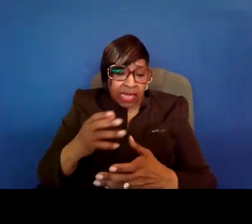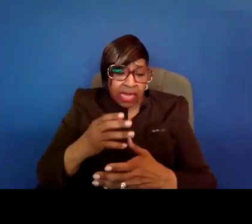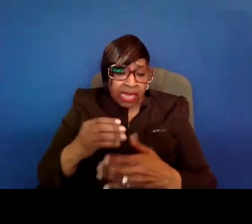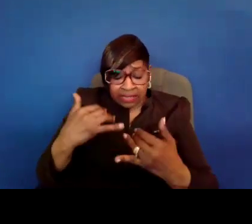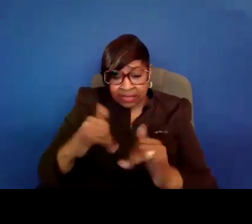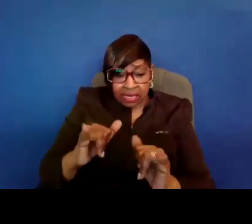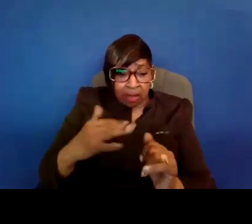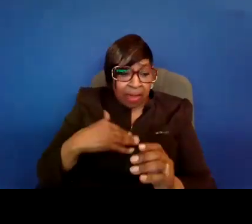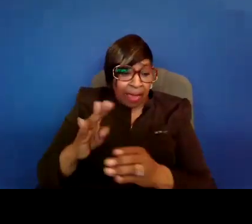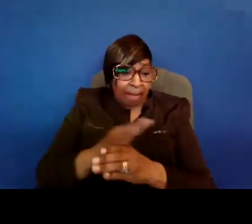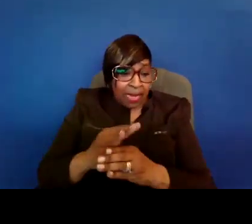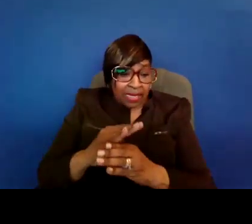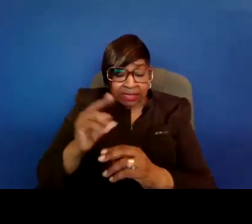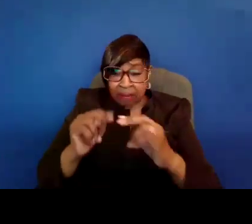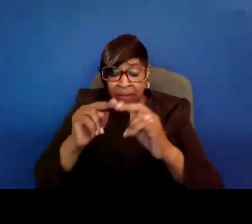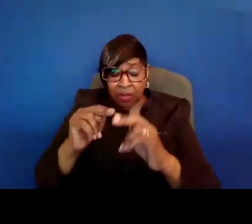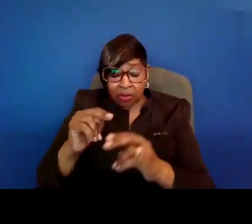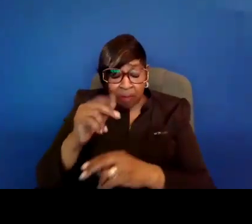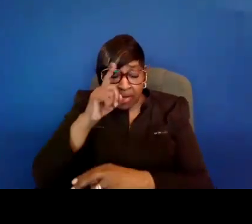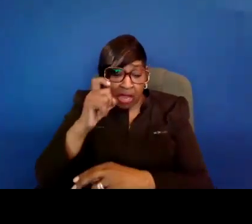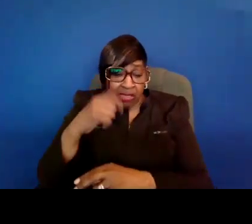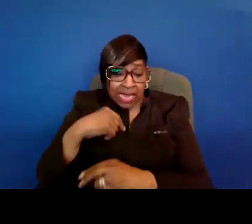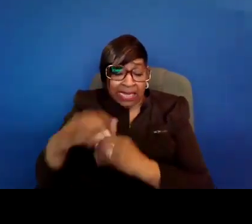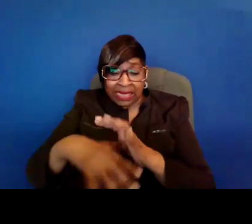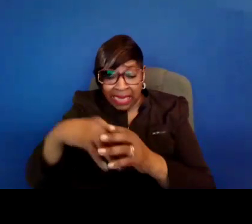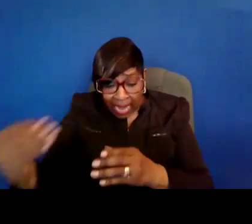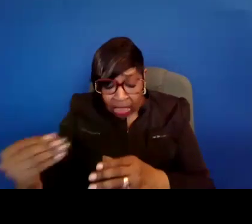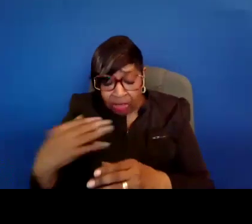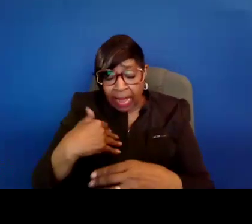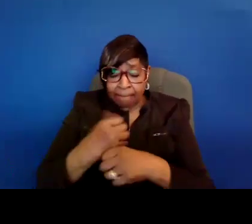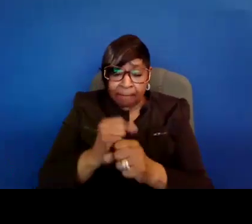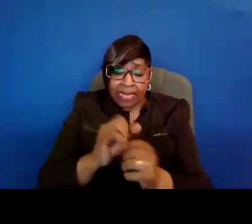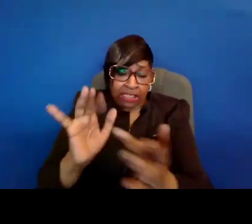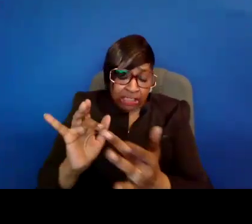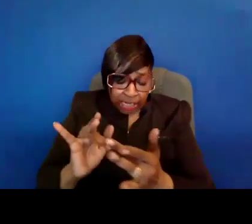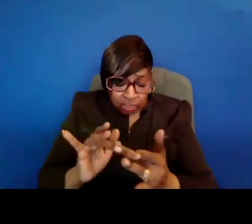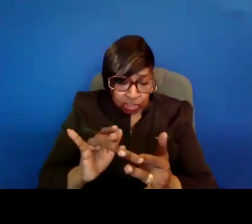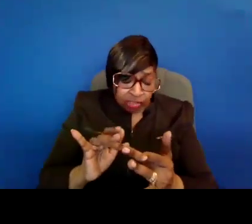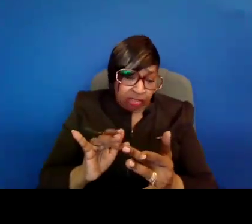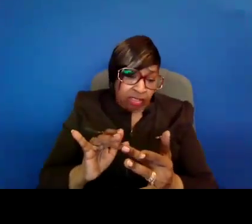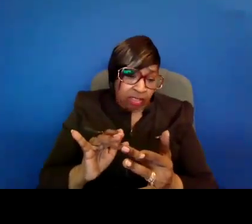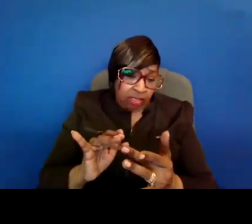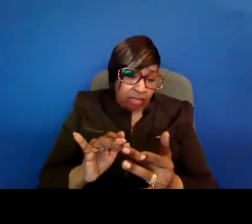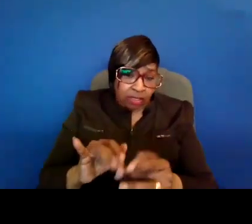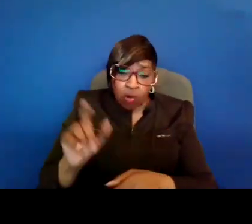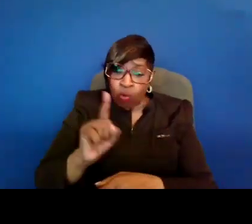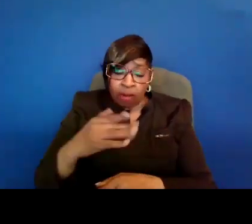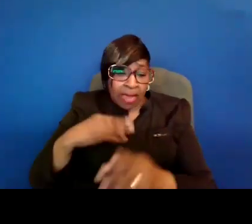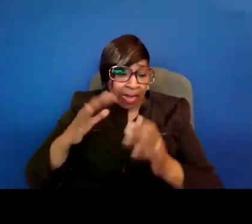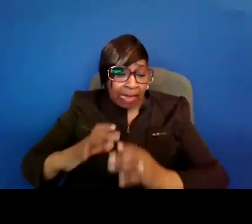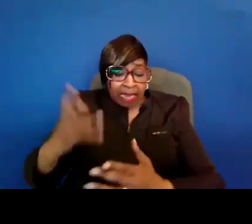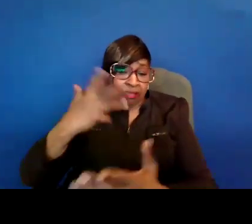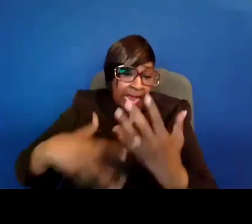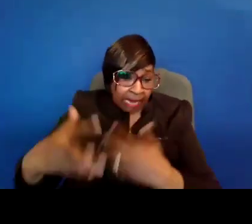my business has been built because I get out, I make connections. So, I mean, where are my clients hanging out?